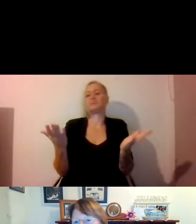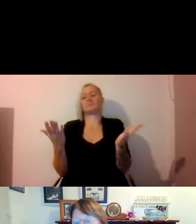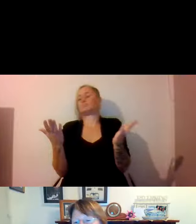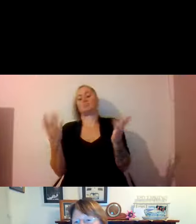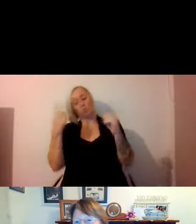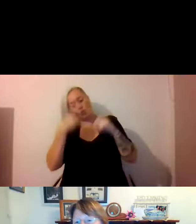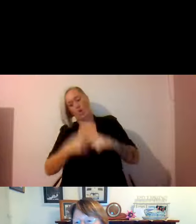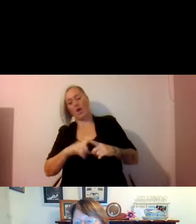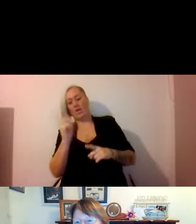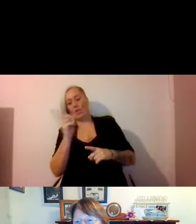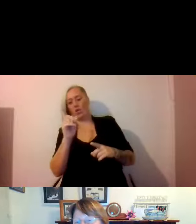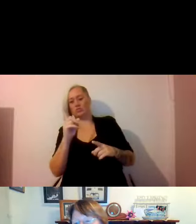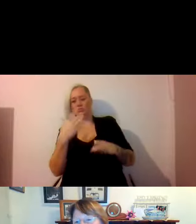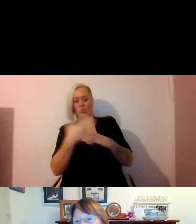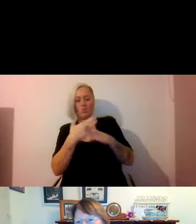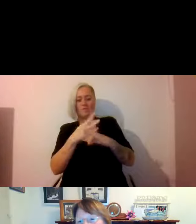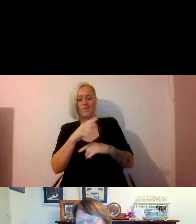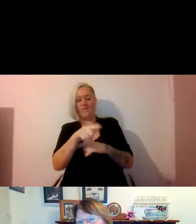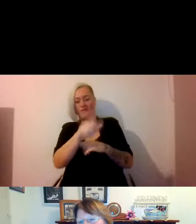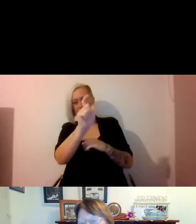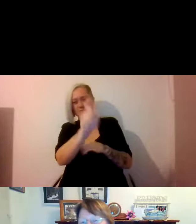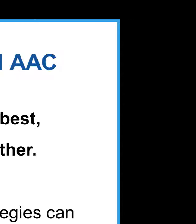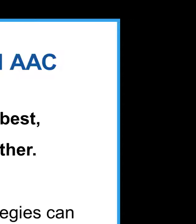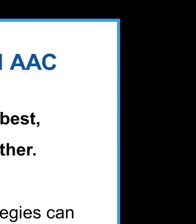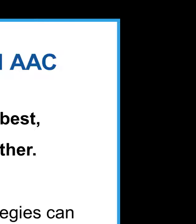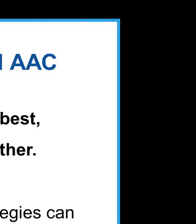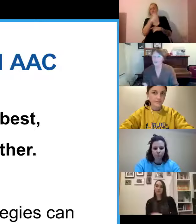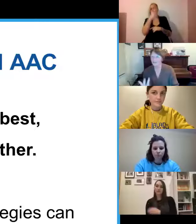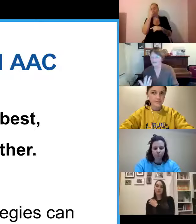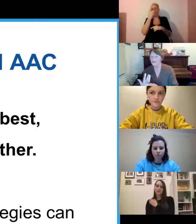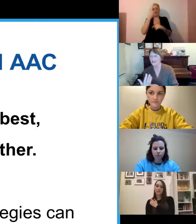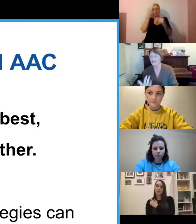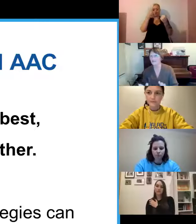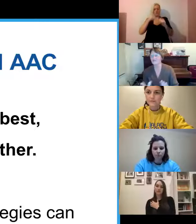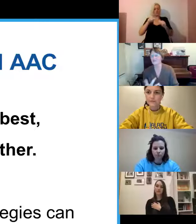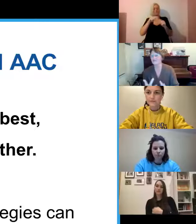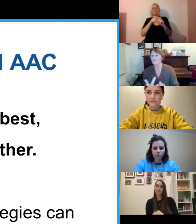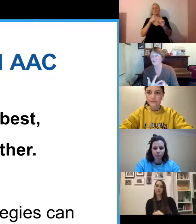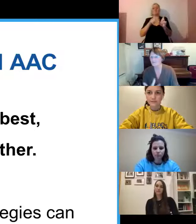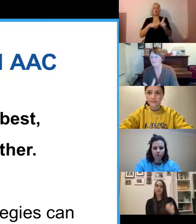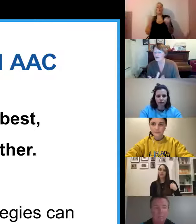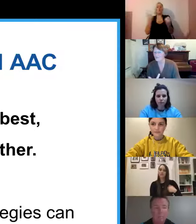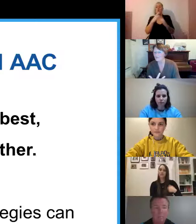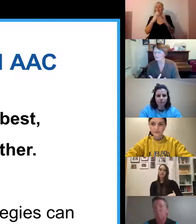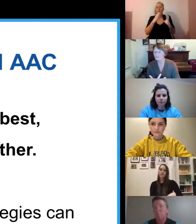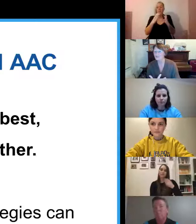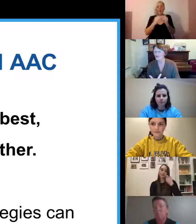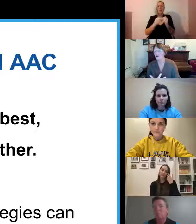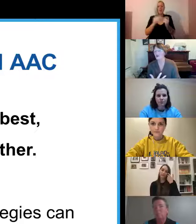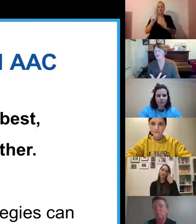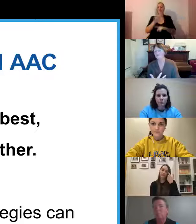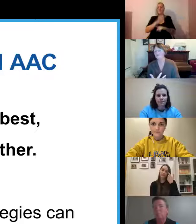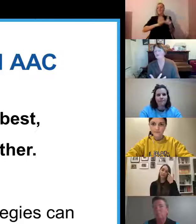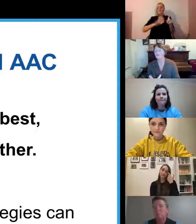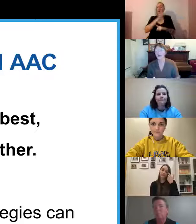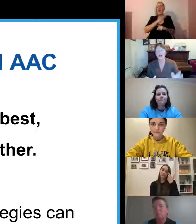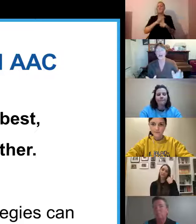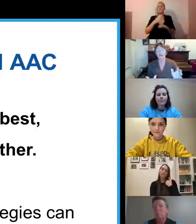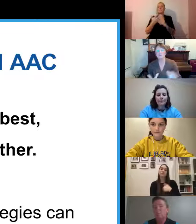that person, and that will all be determined by who they're communicating with, what environments they're going